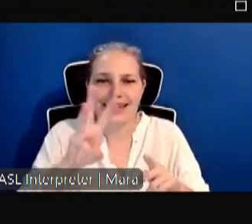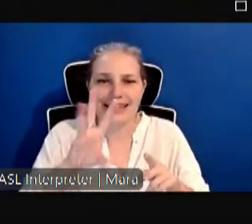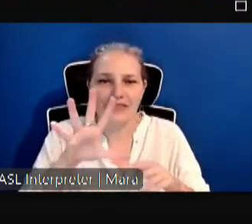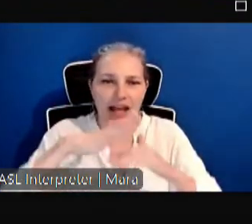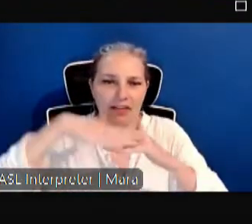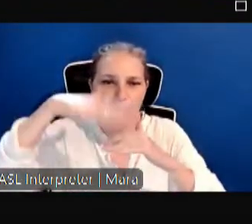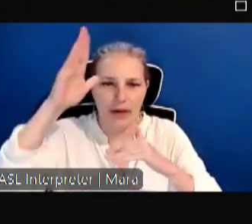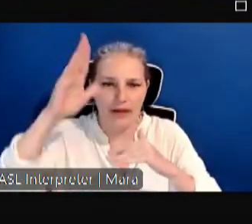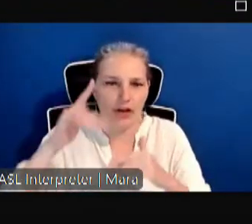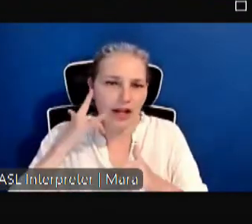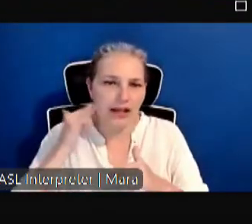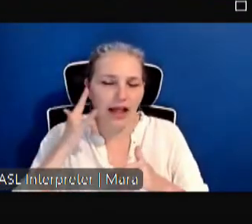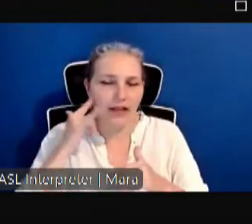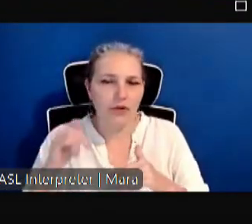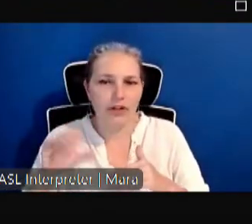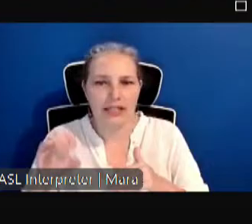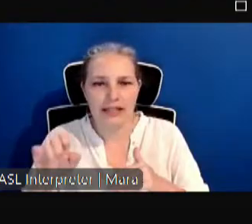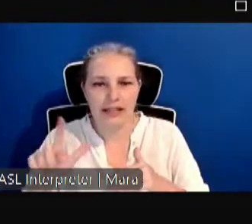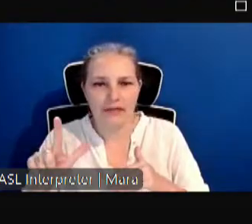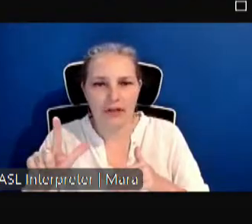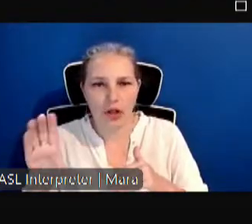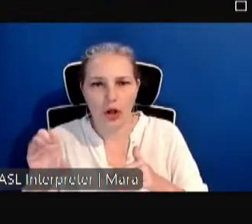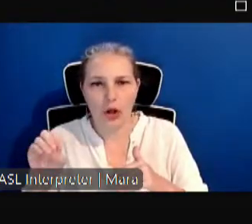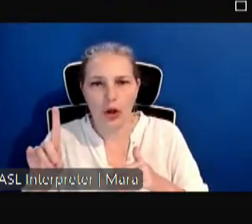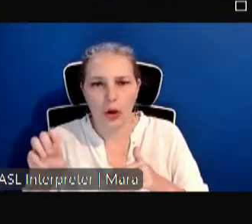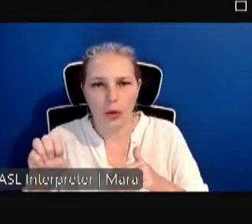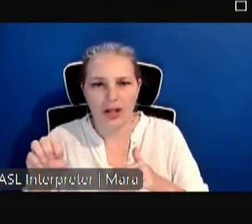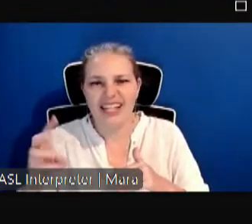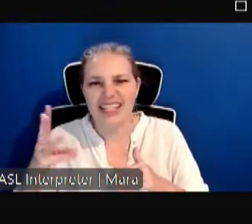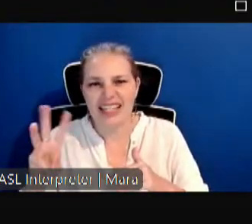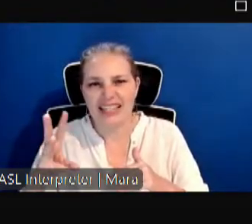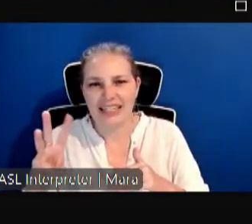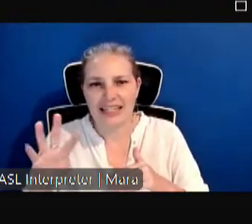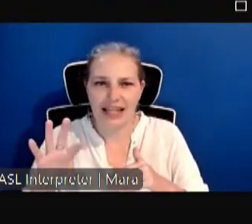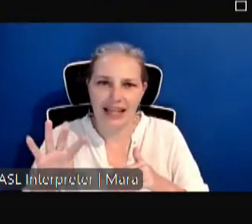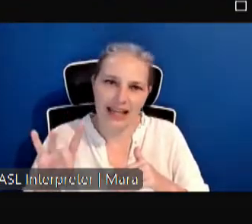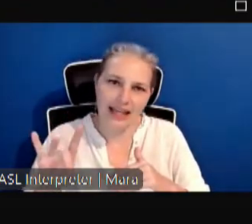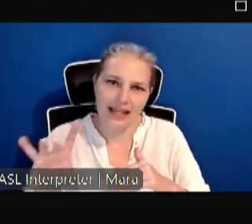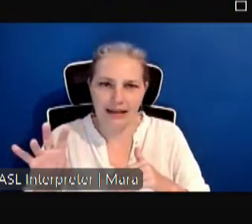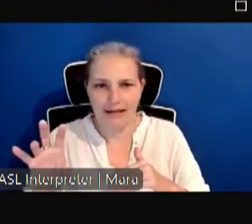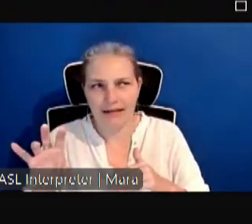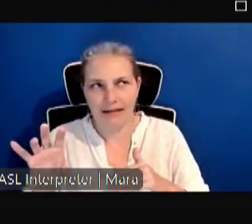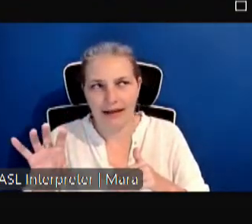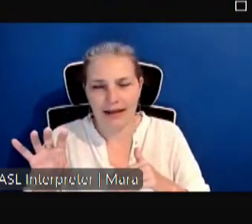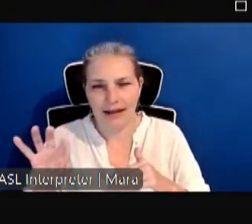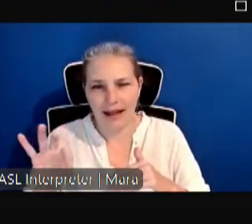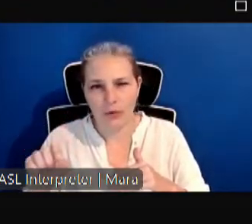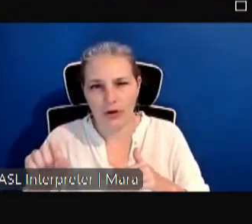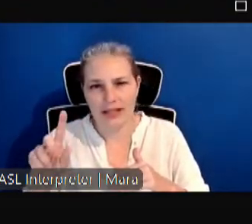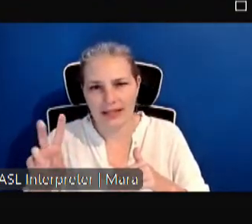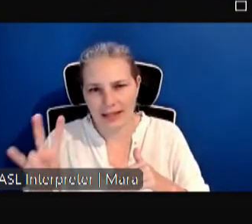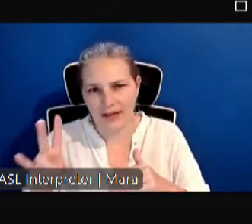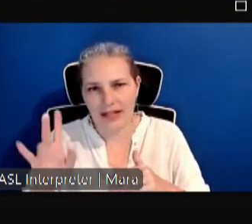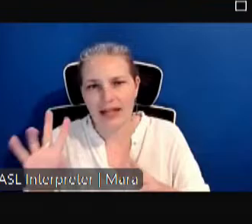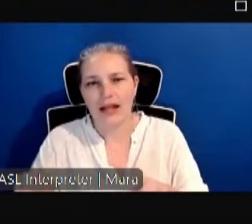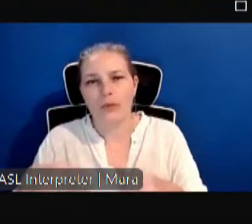you 5 business days to cancel, as long as the contract, again, was solicited in your home or a non-business location. It is